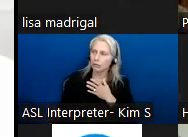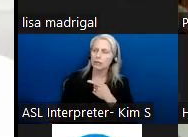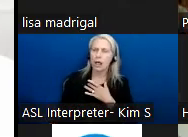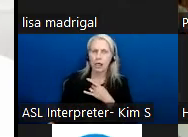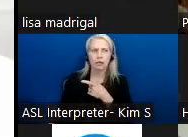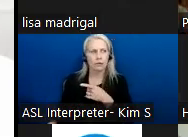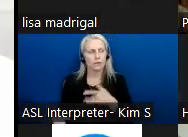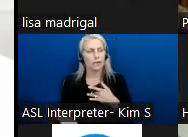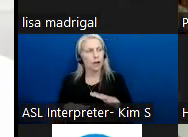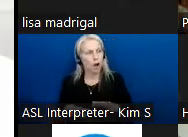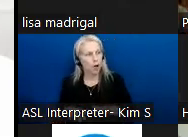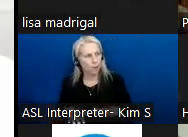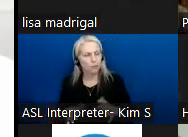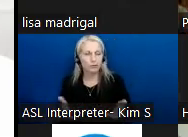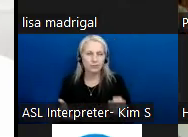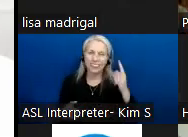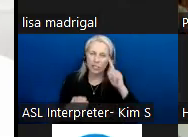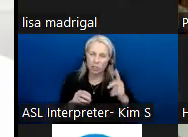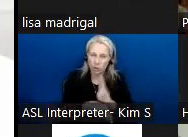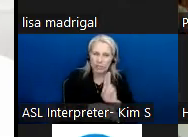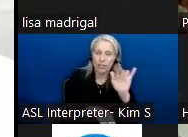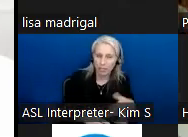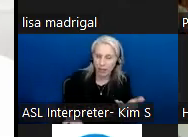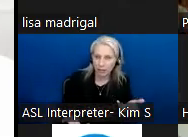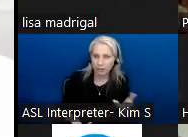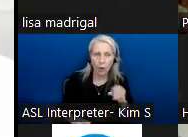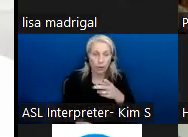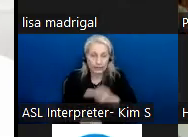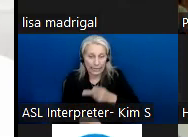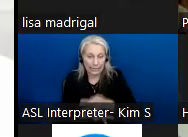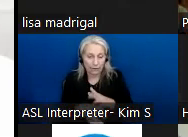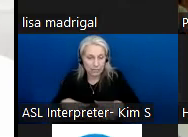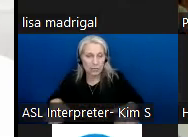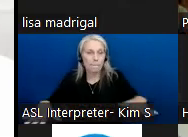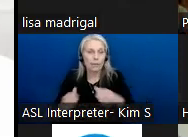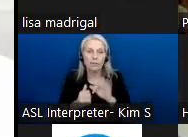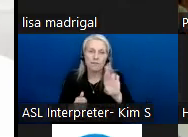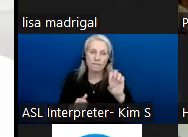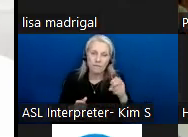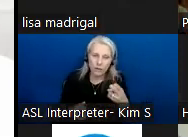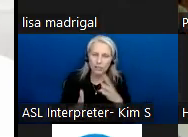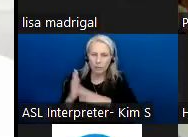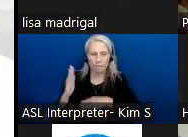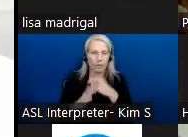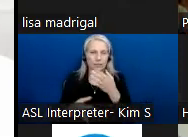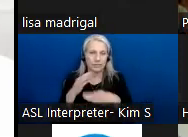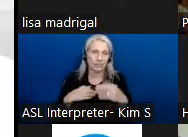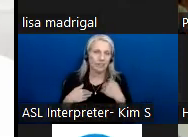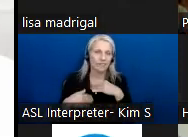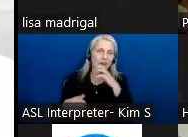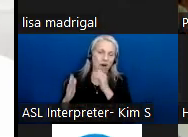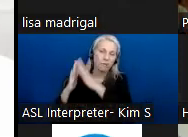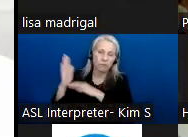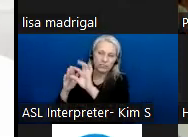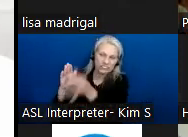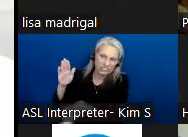and implementing that, or even just taking care of a space with fresh paint instead of having old paint or